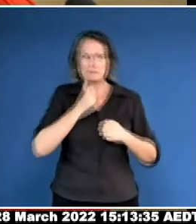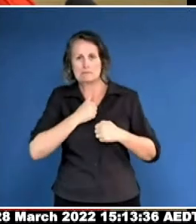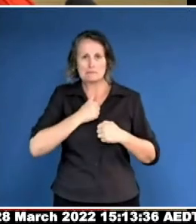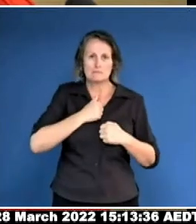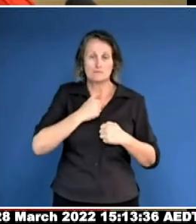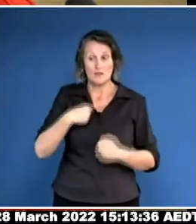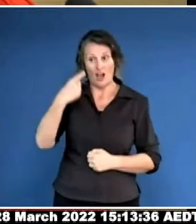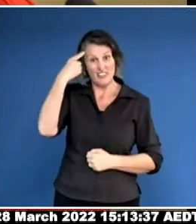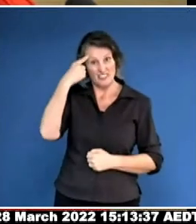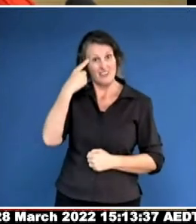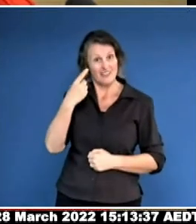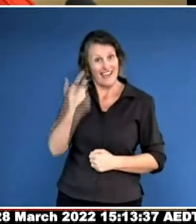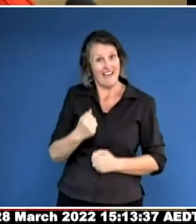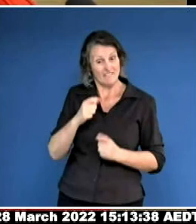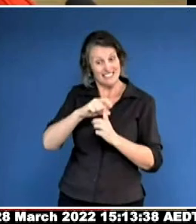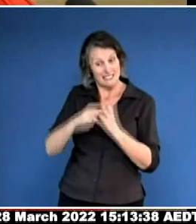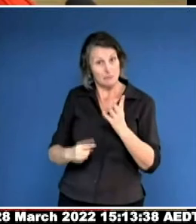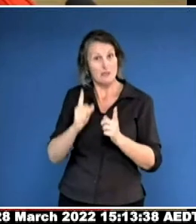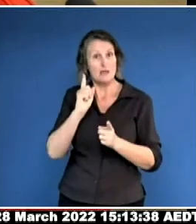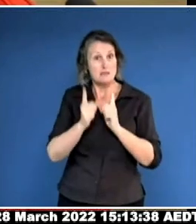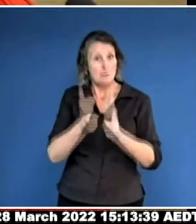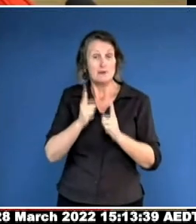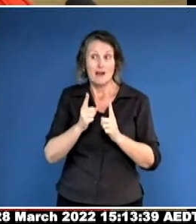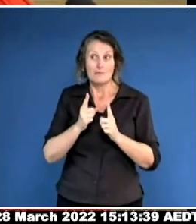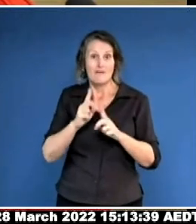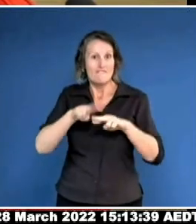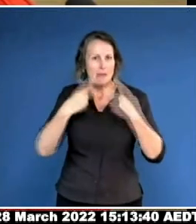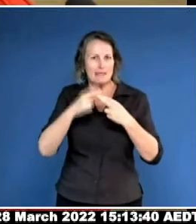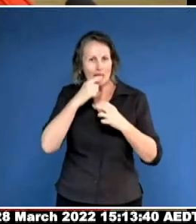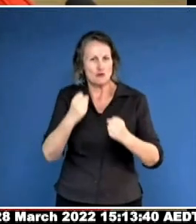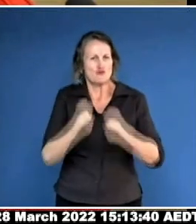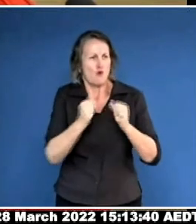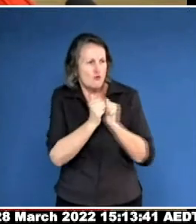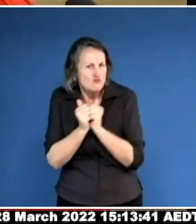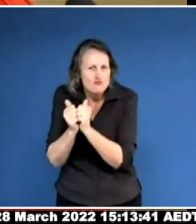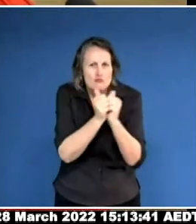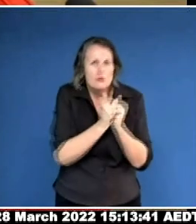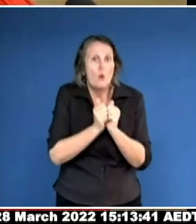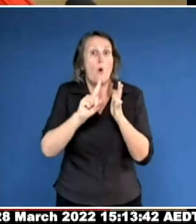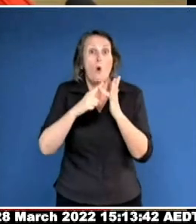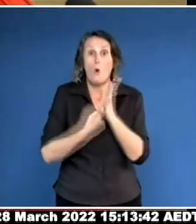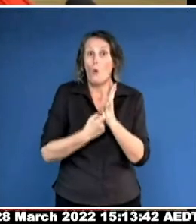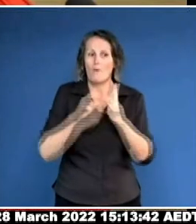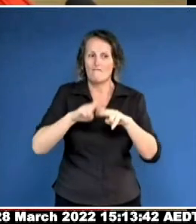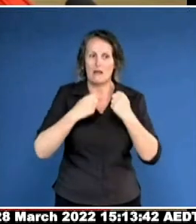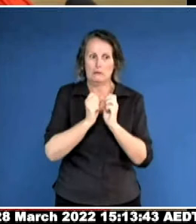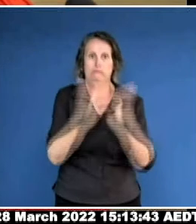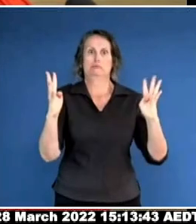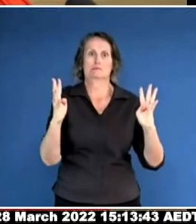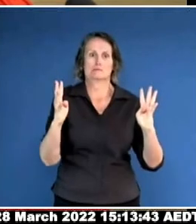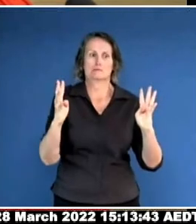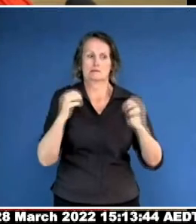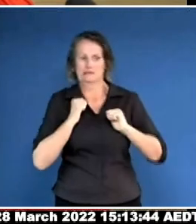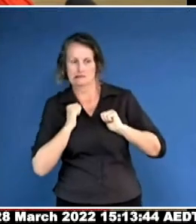of disability can bring families together, or they can make people run a mile, so to speak, or perhaps families